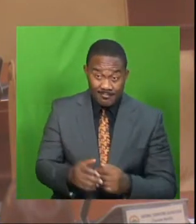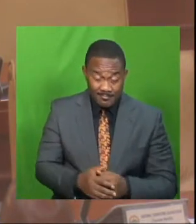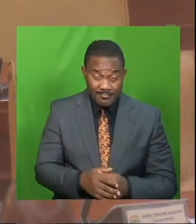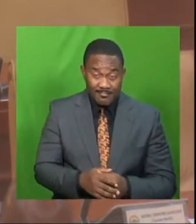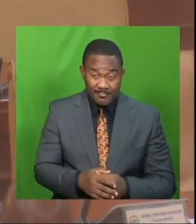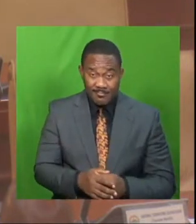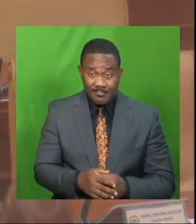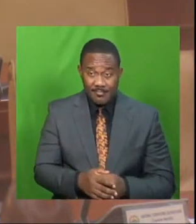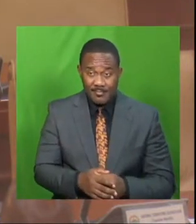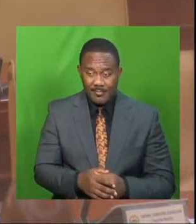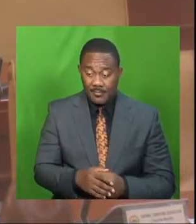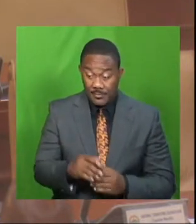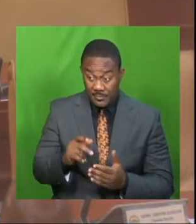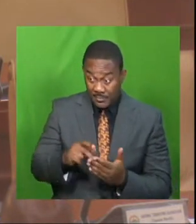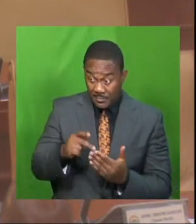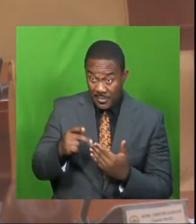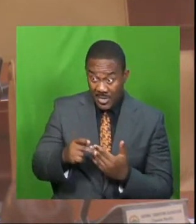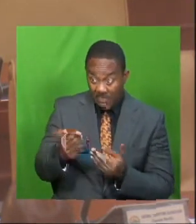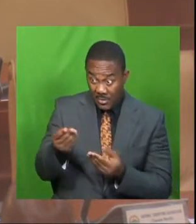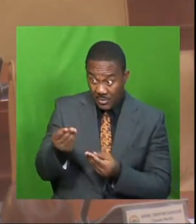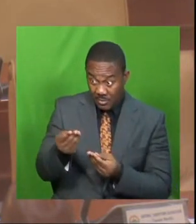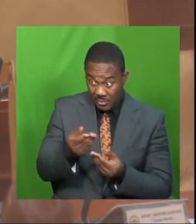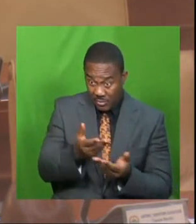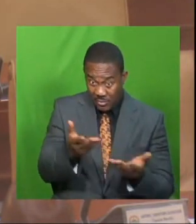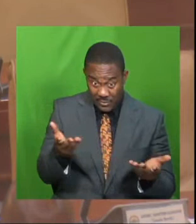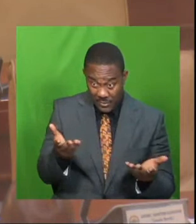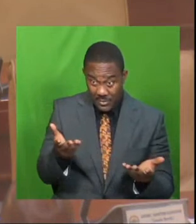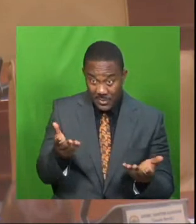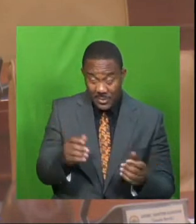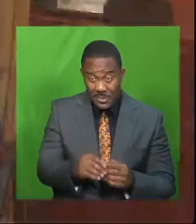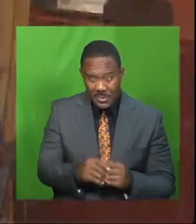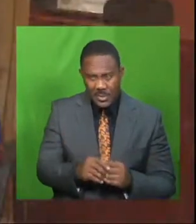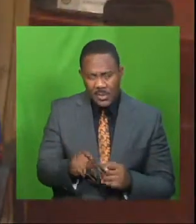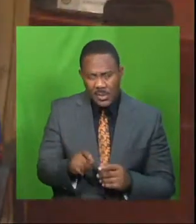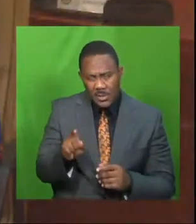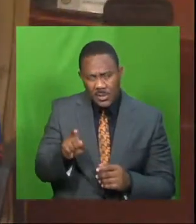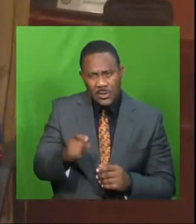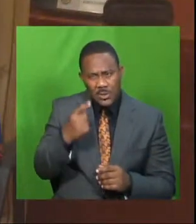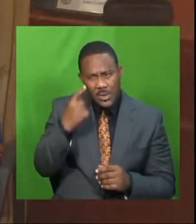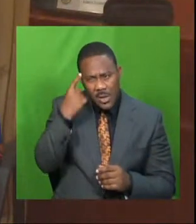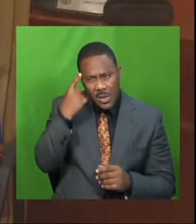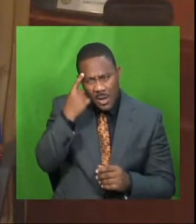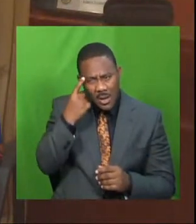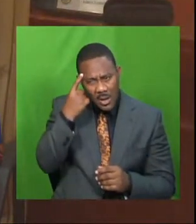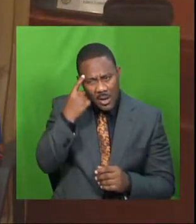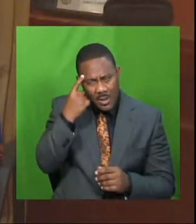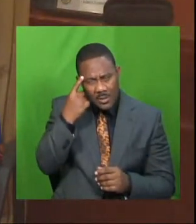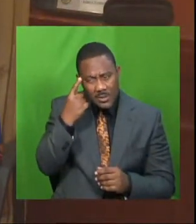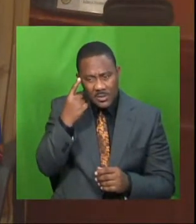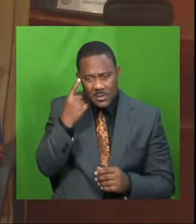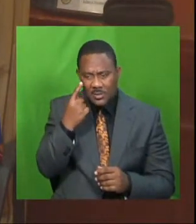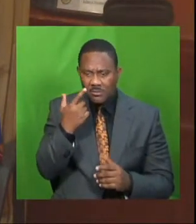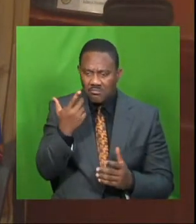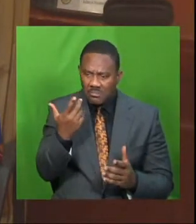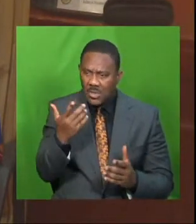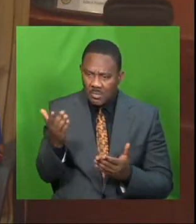out the program that she's just briefed the House about, she should consider piloting the